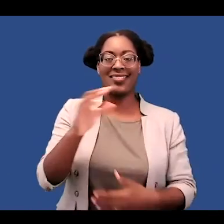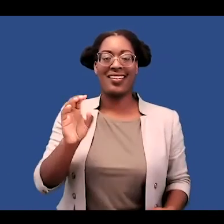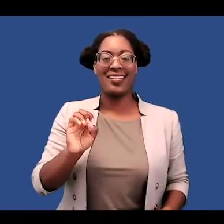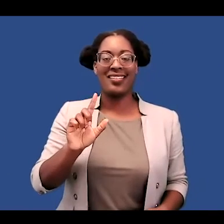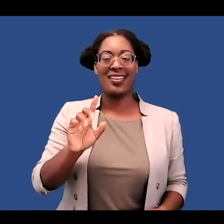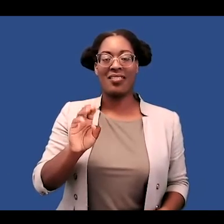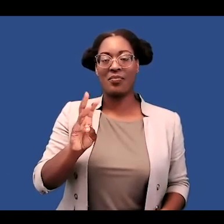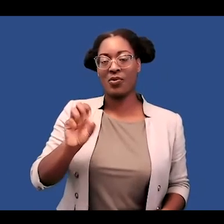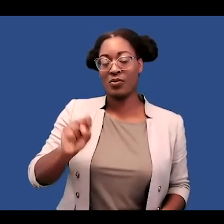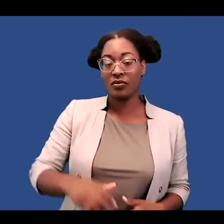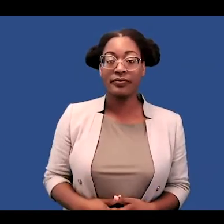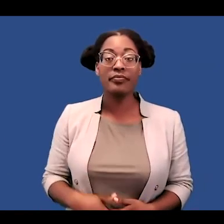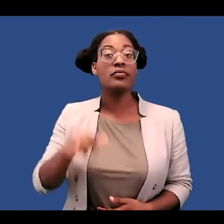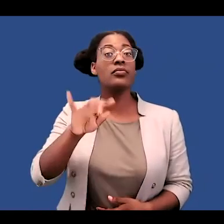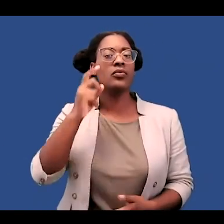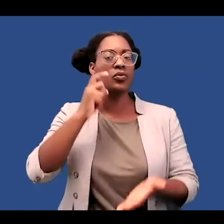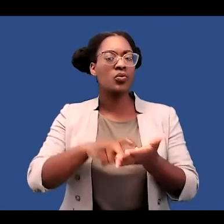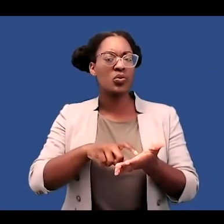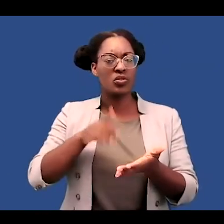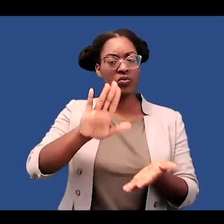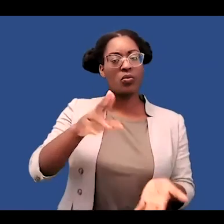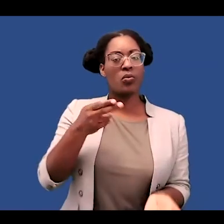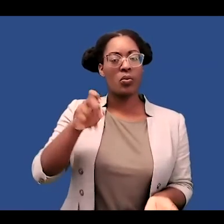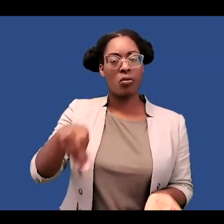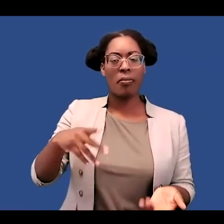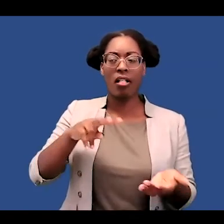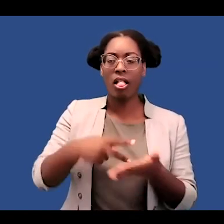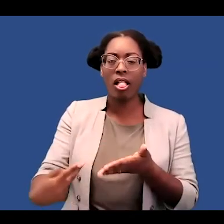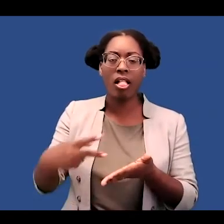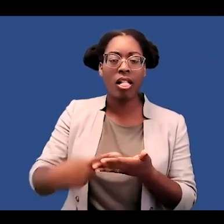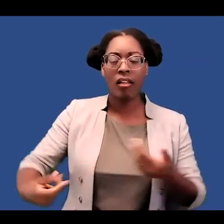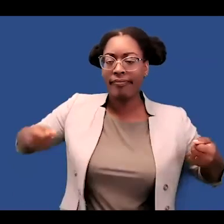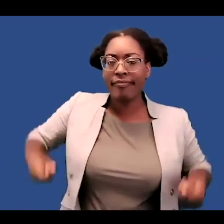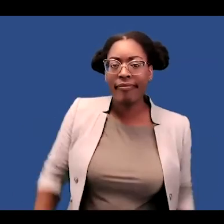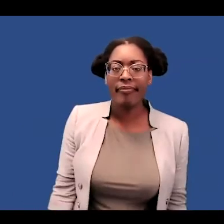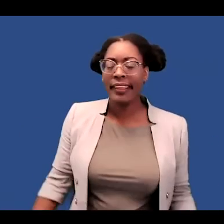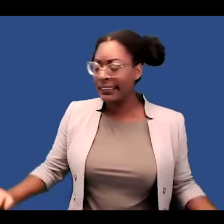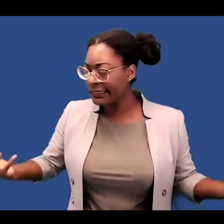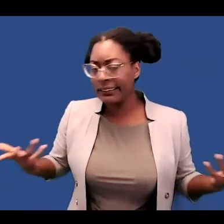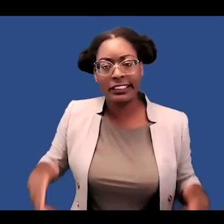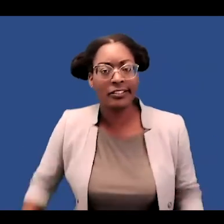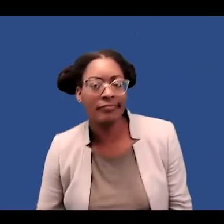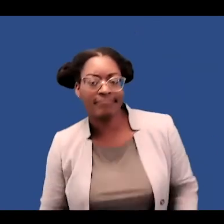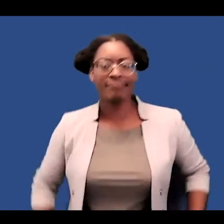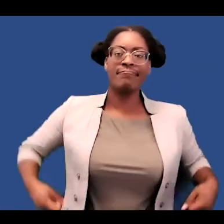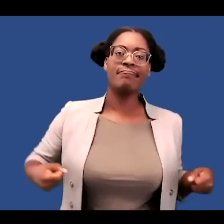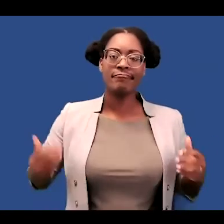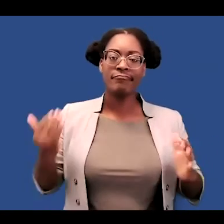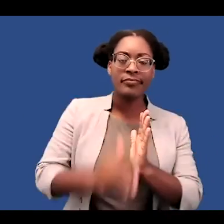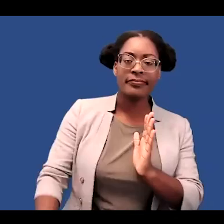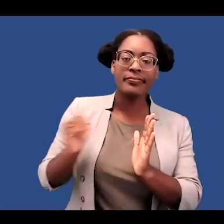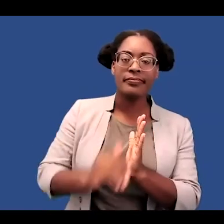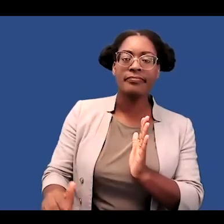If the hoop falls below the waist, there are a few ways to recover. Bend your knees to get beneath the hoop